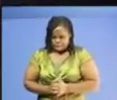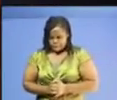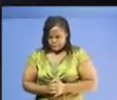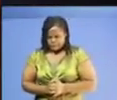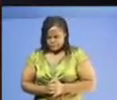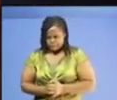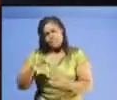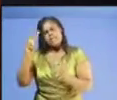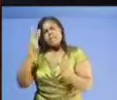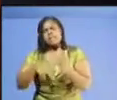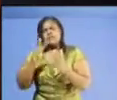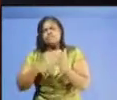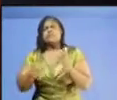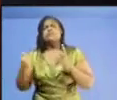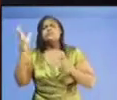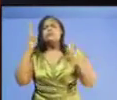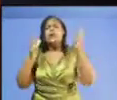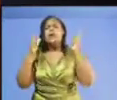Can I read in your hearing?